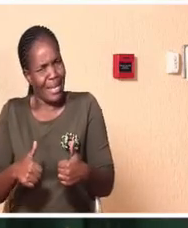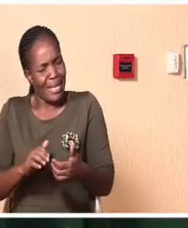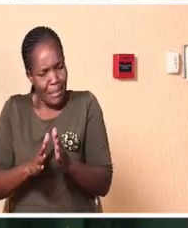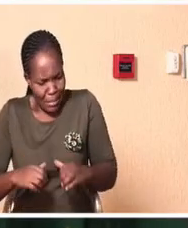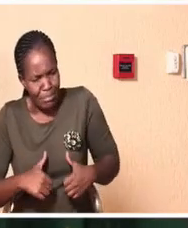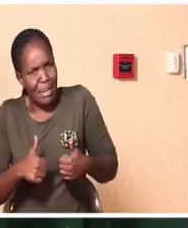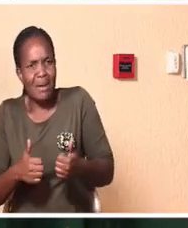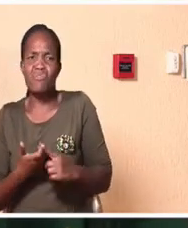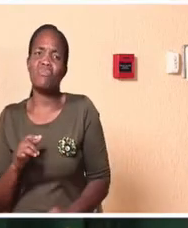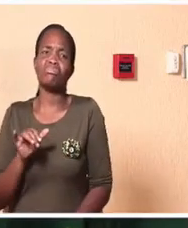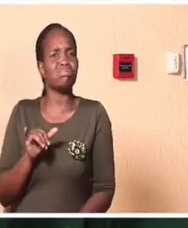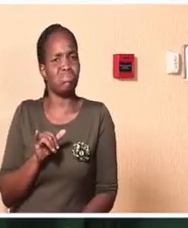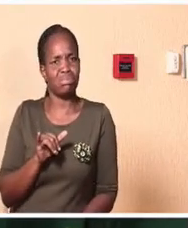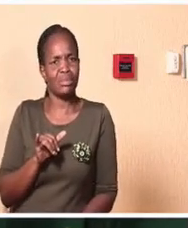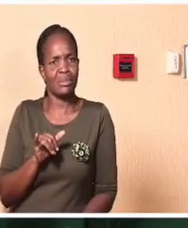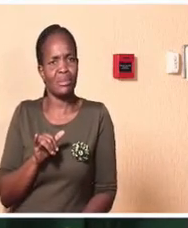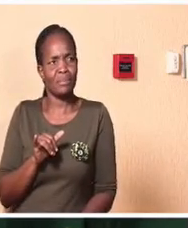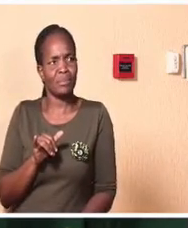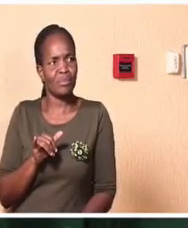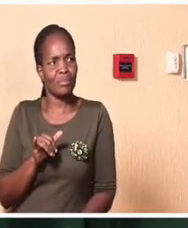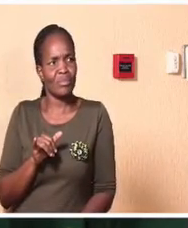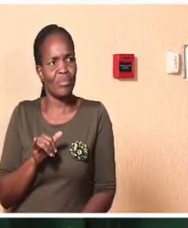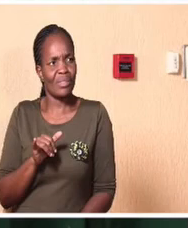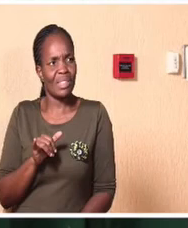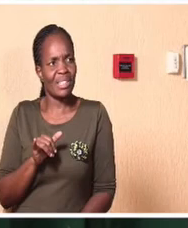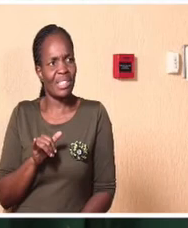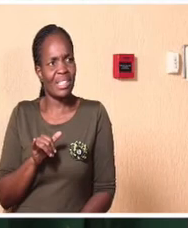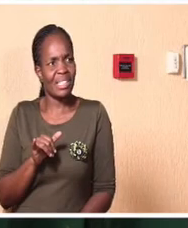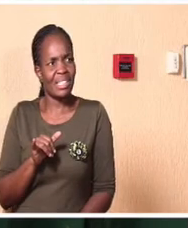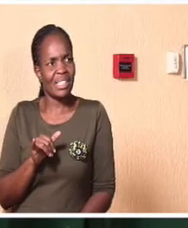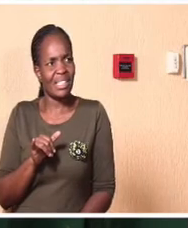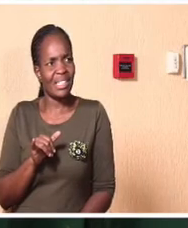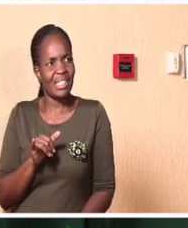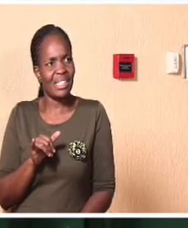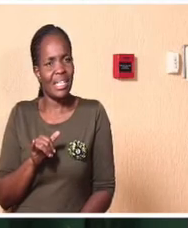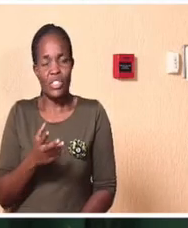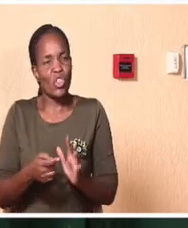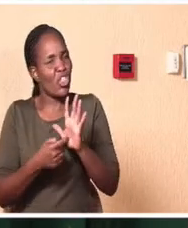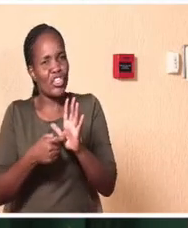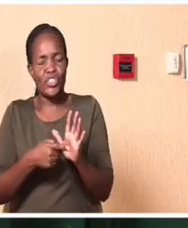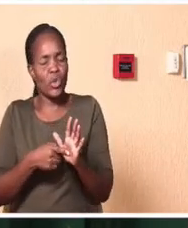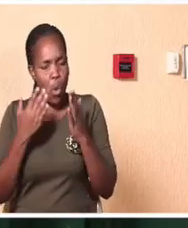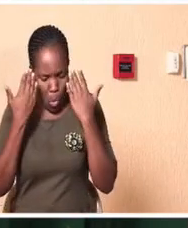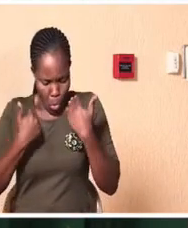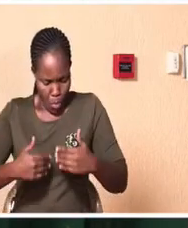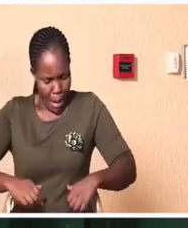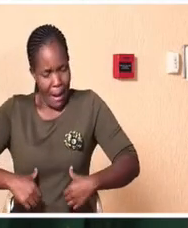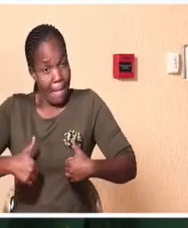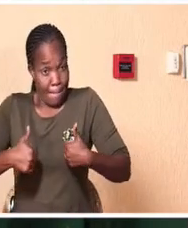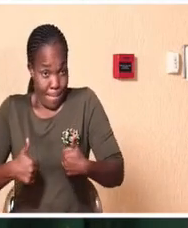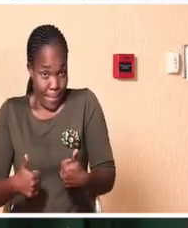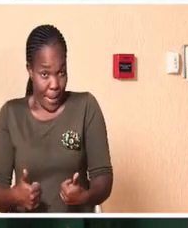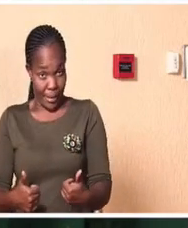the symptoms? You did say they are discharged. So one would say they are not symptomatic, and therefore they probably